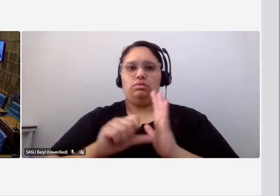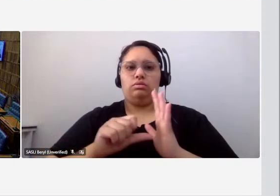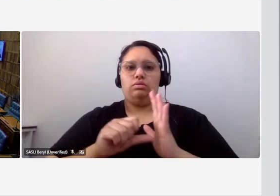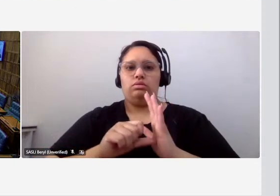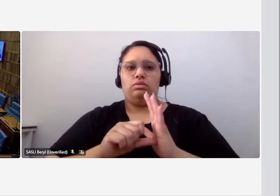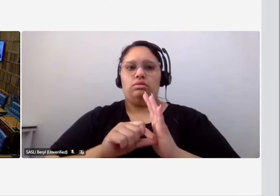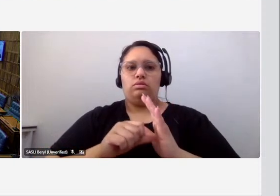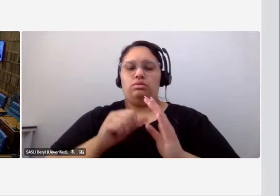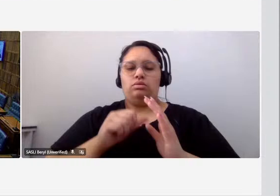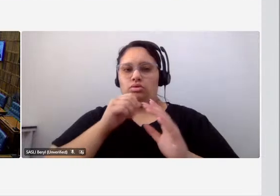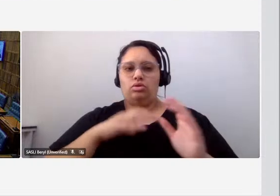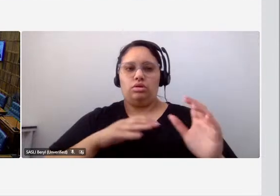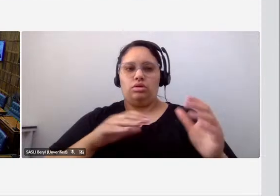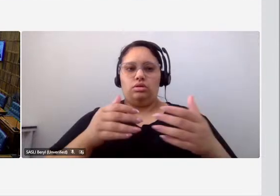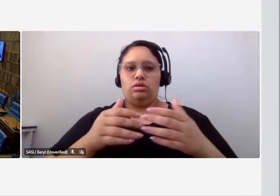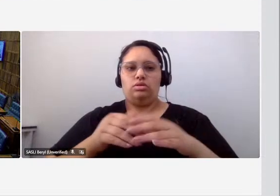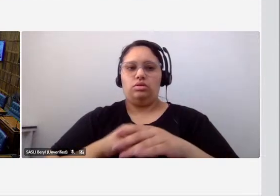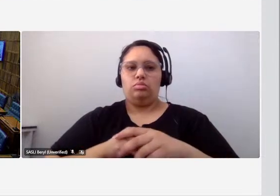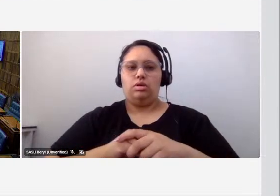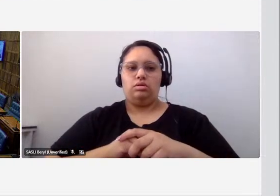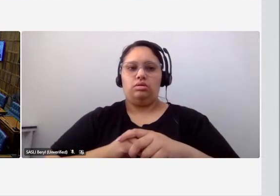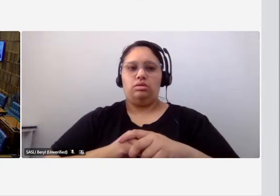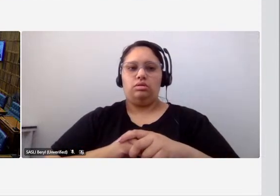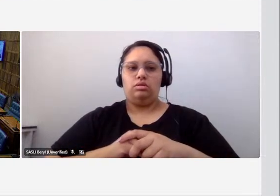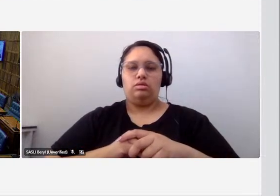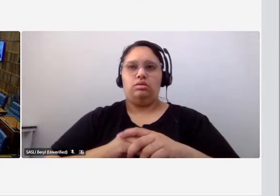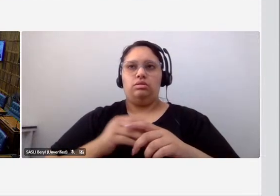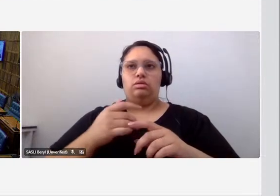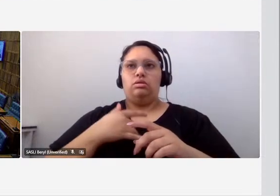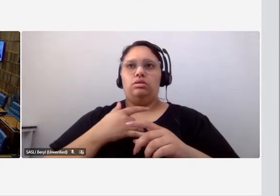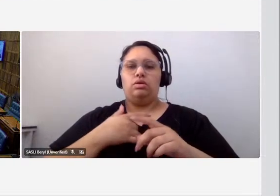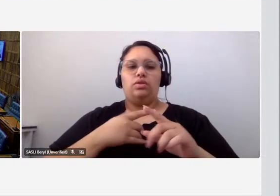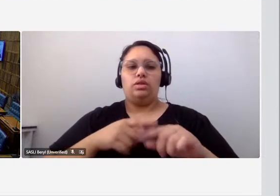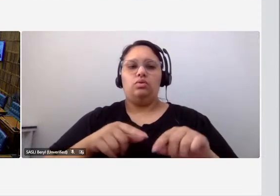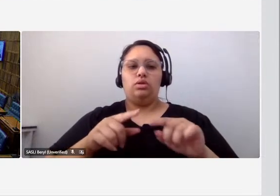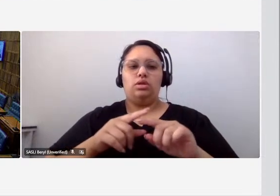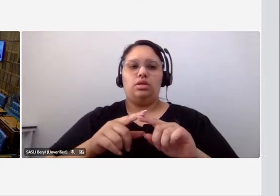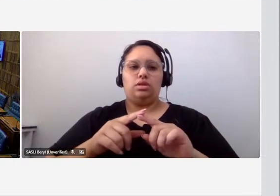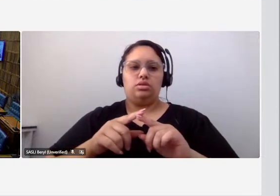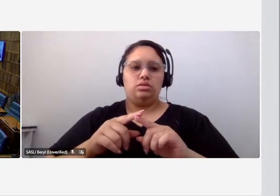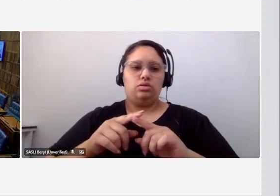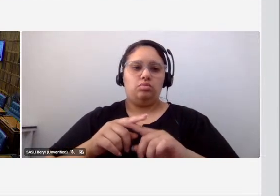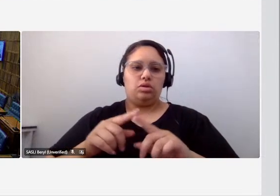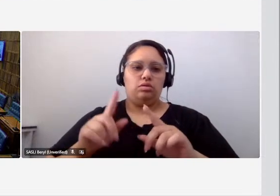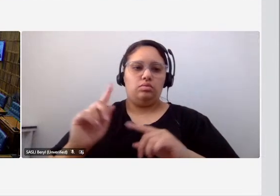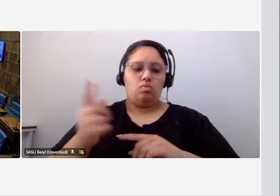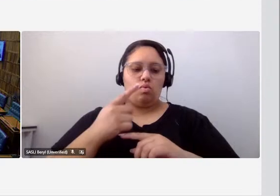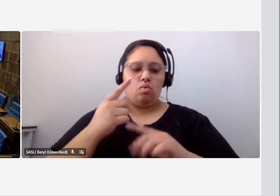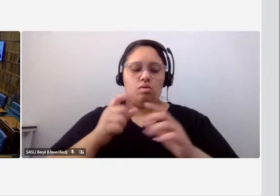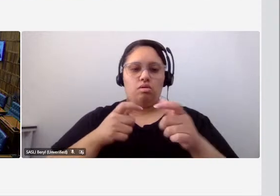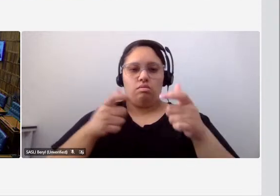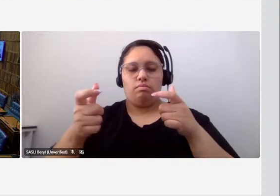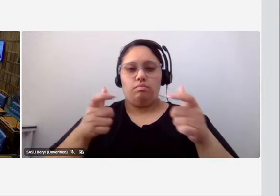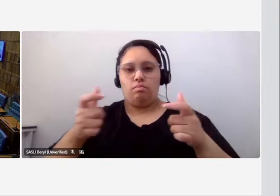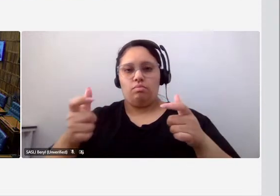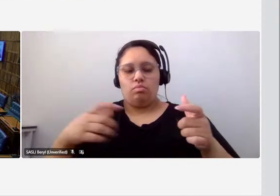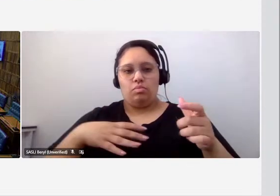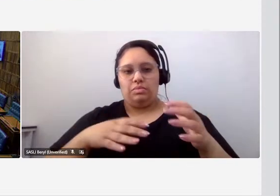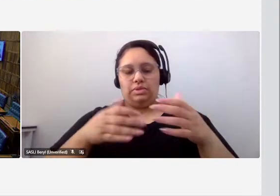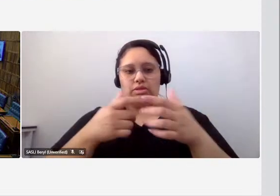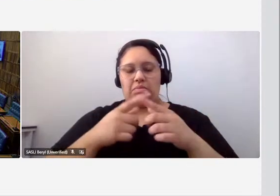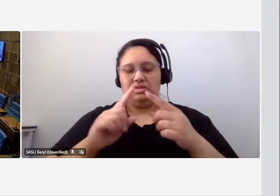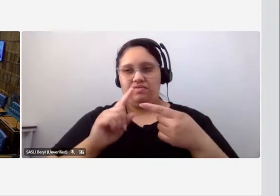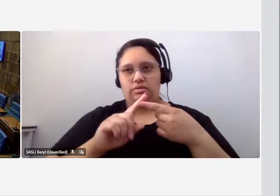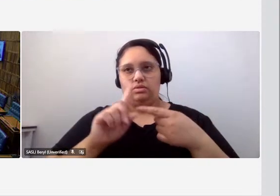as a community, at least we can have a sense that we don't just comment for the sake, you know. That's the